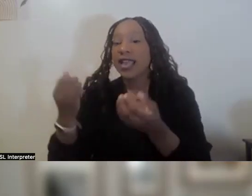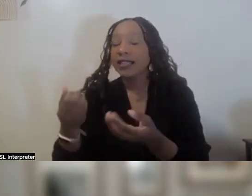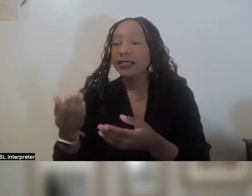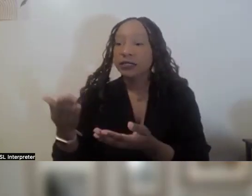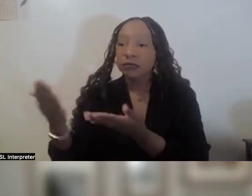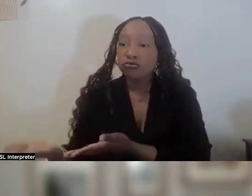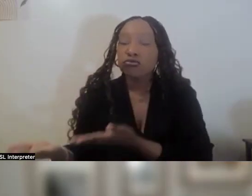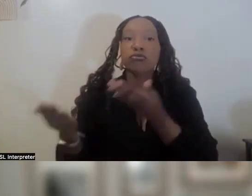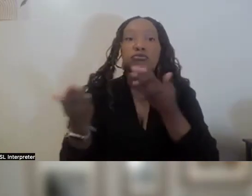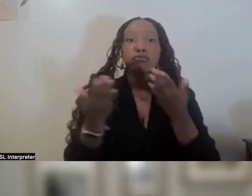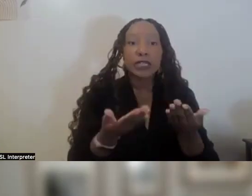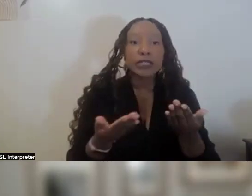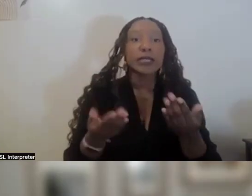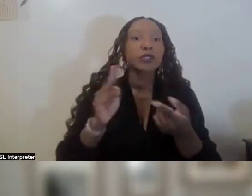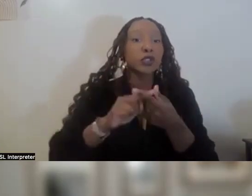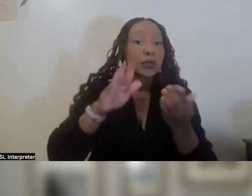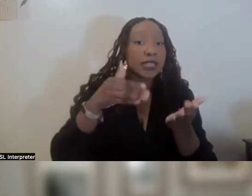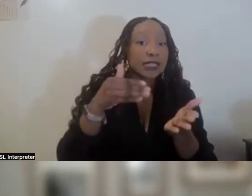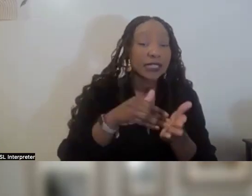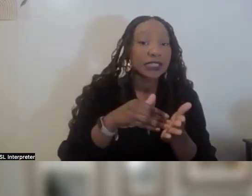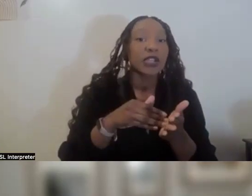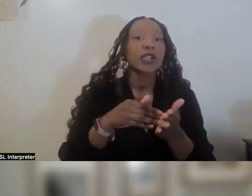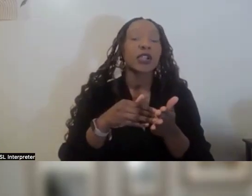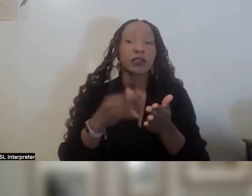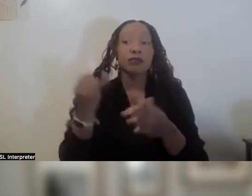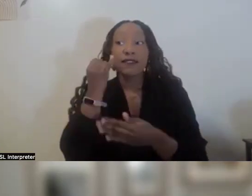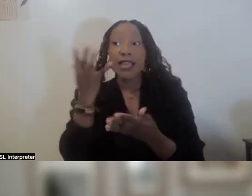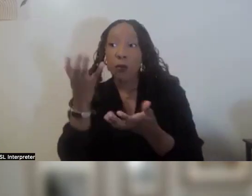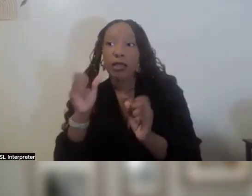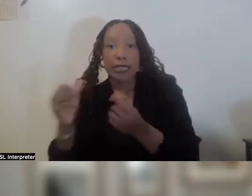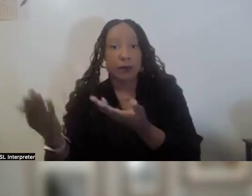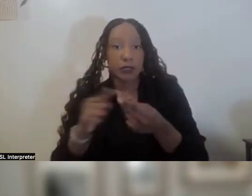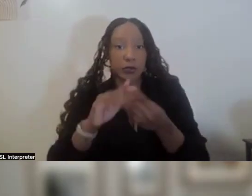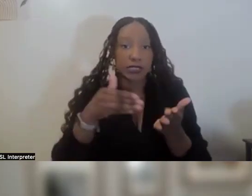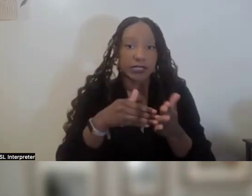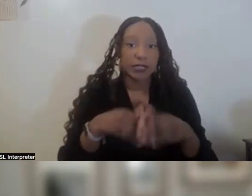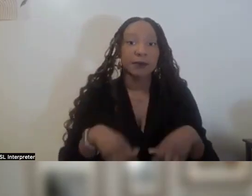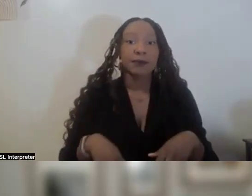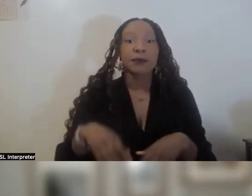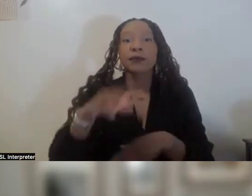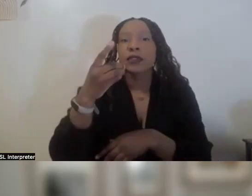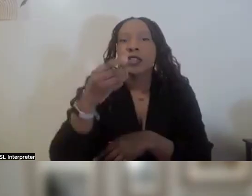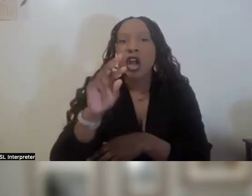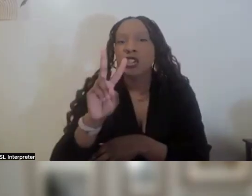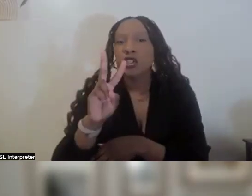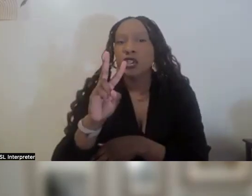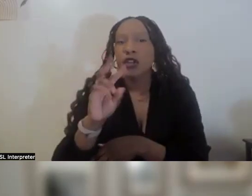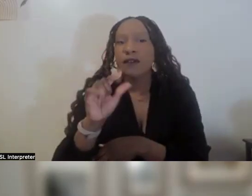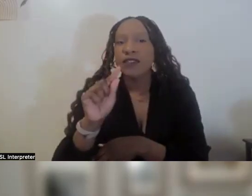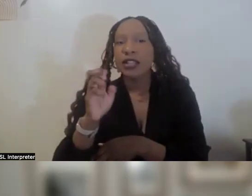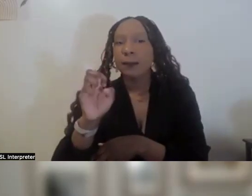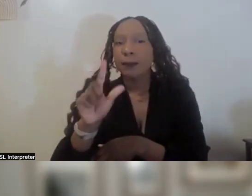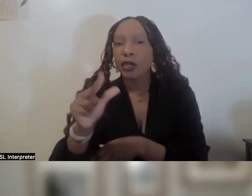go to the center, and then take them there. And if Dr. Wittberg, I don't know if there's anything you want to add to